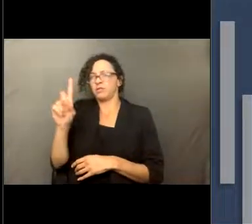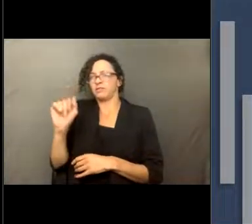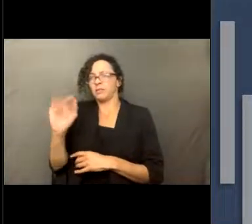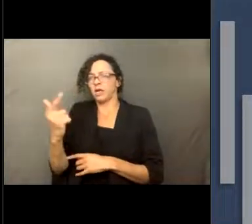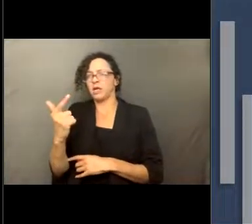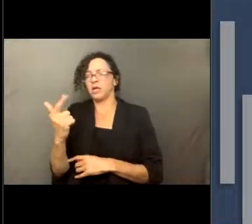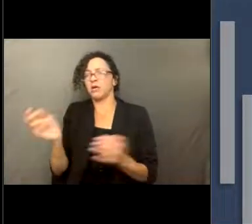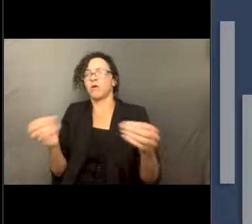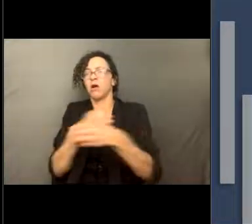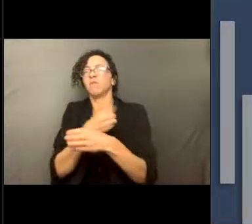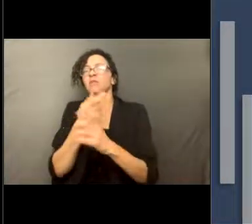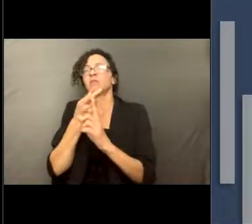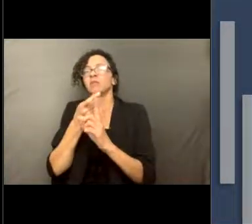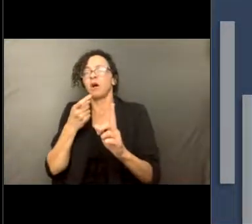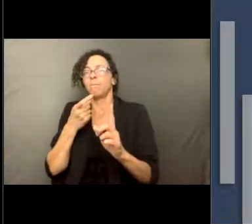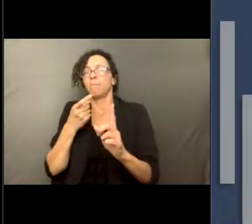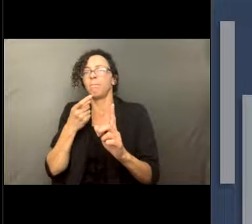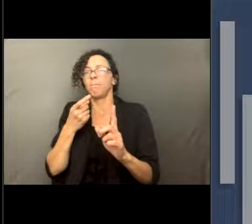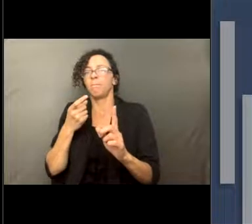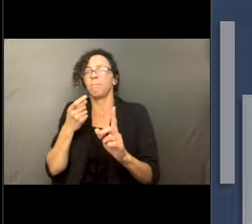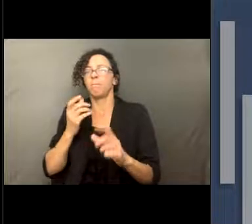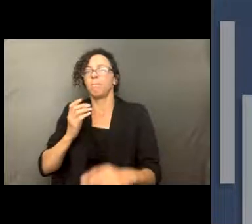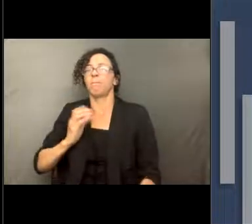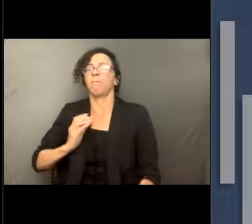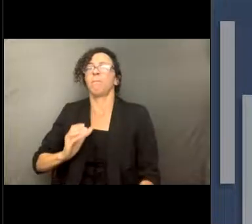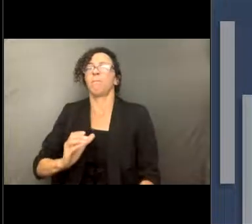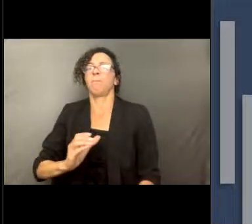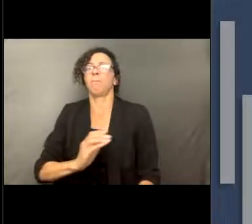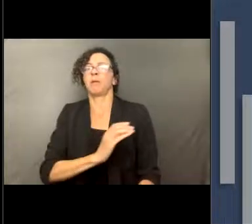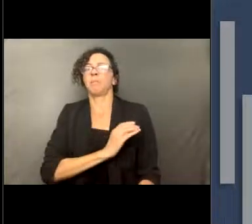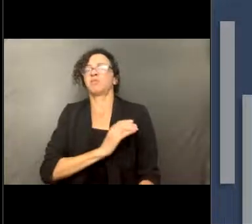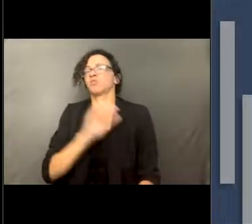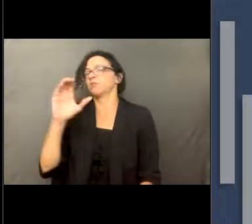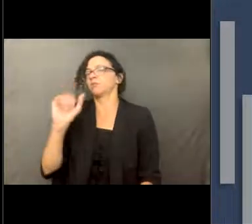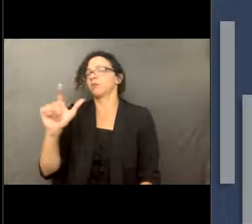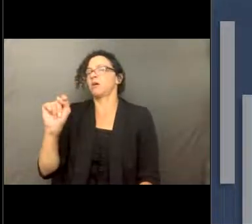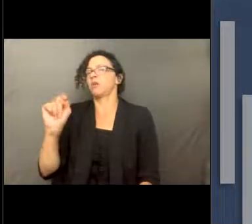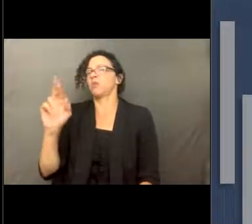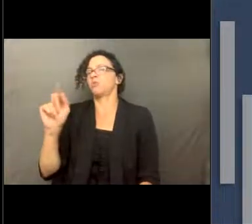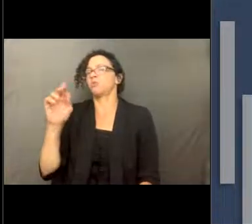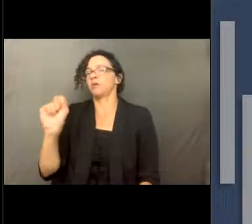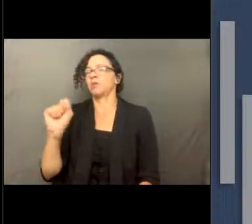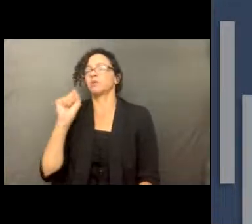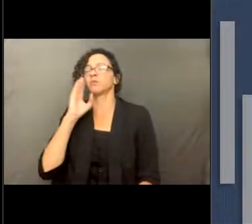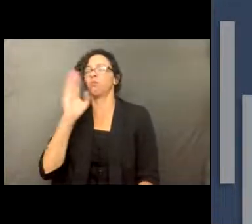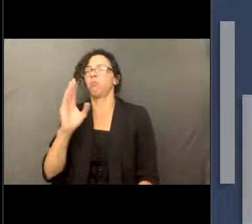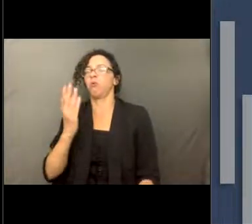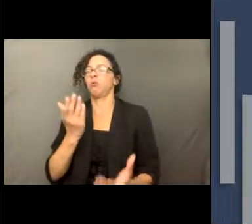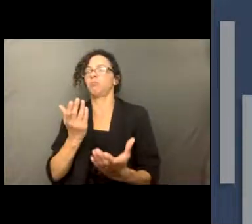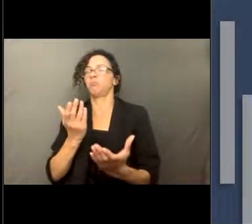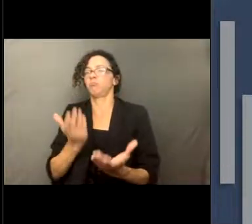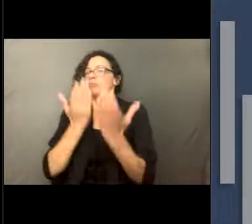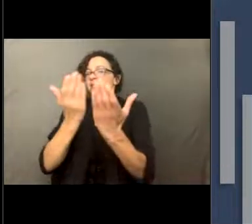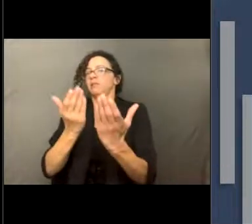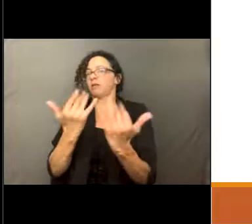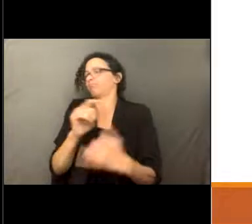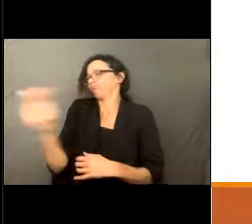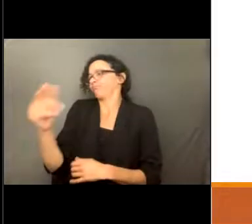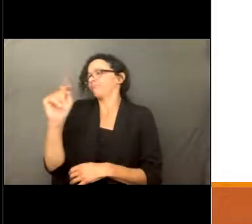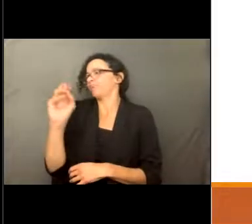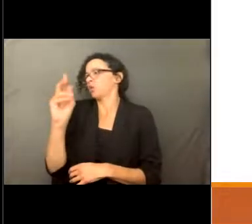present on the status of the forthcoming Equity Index tool. With that, I'll turn it to Tony. Thank you. All right. Good afternoon, Chair Yeager